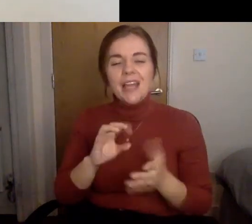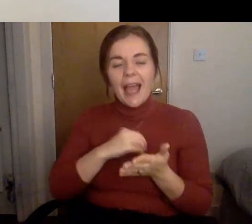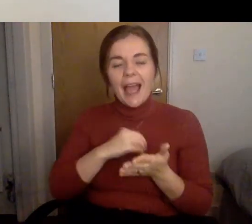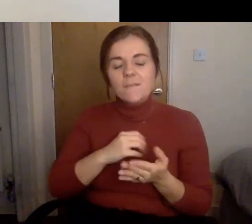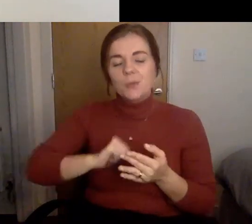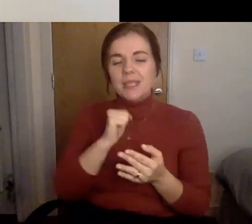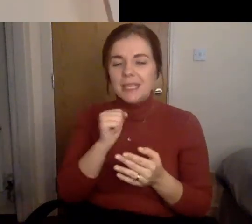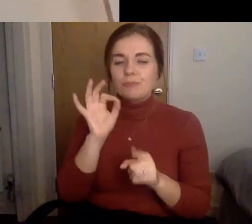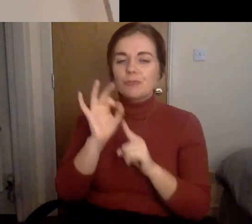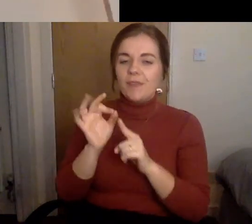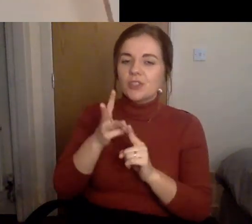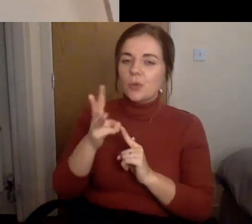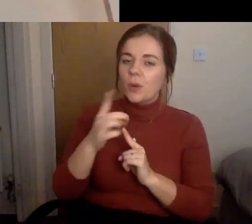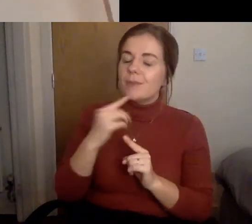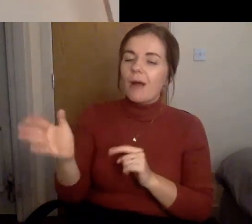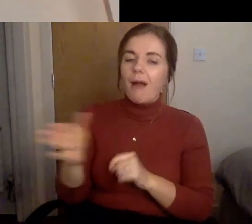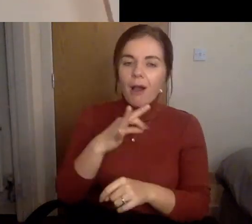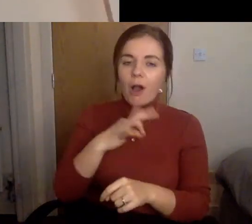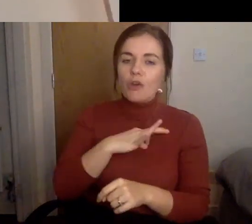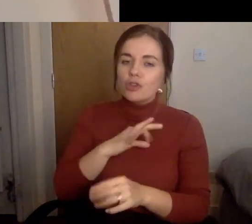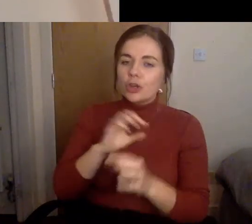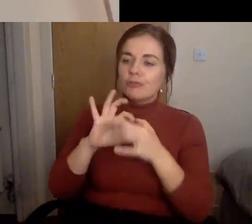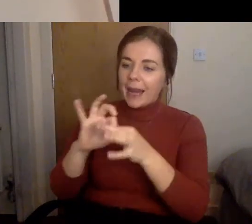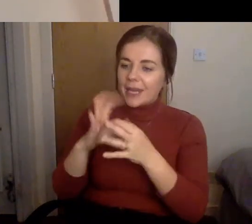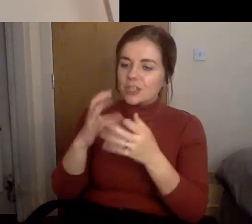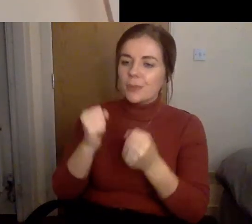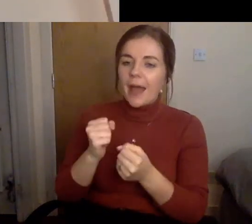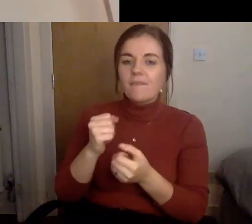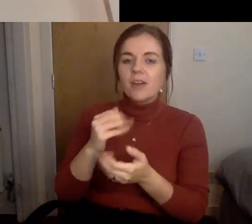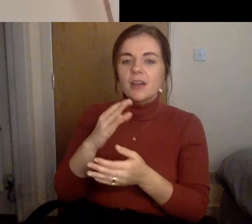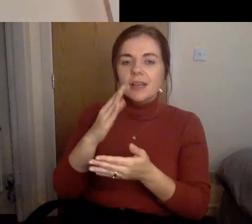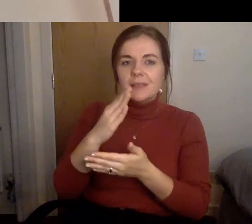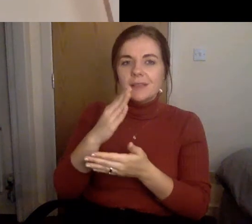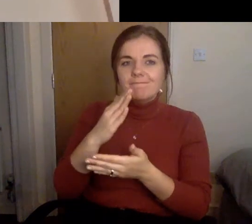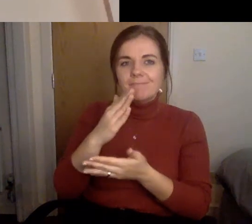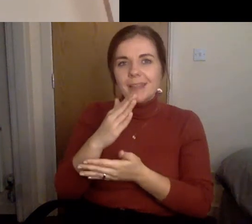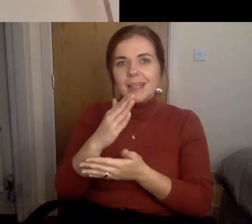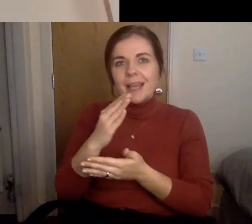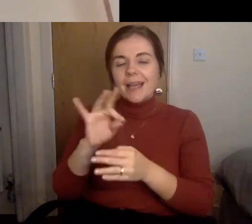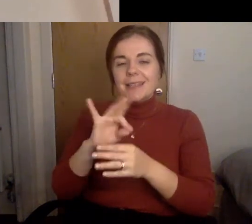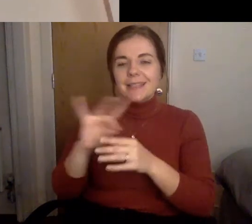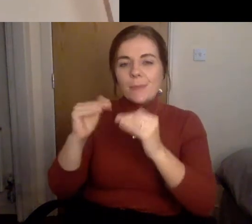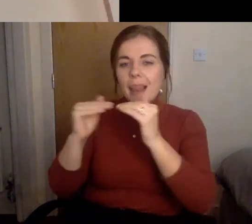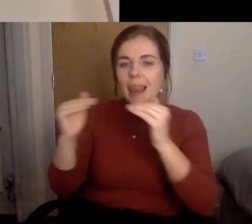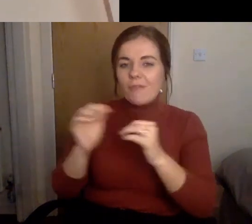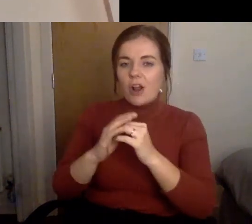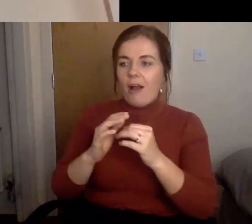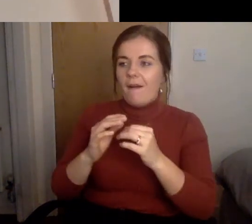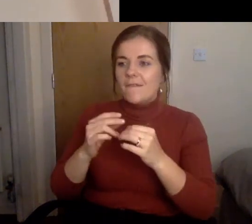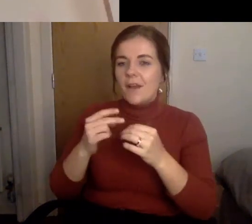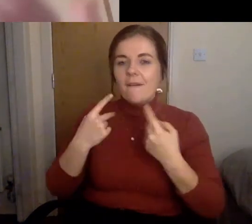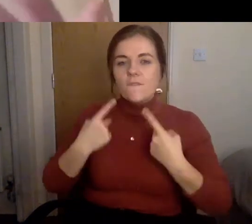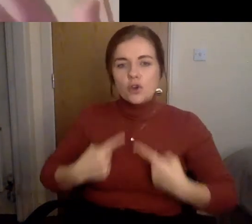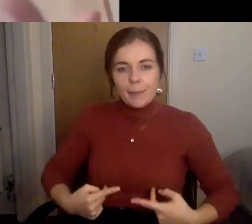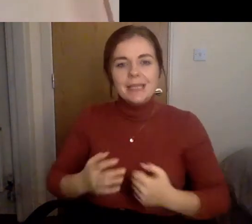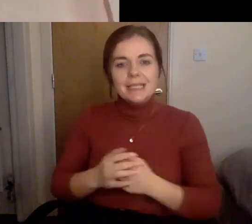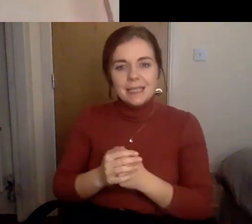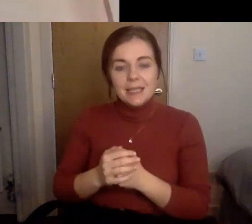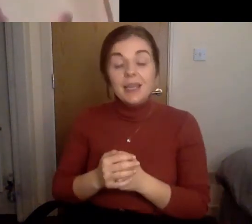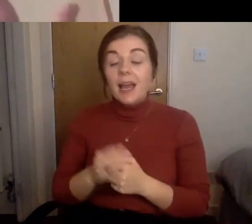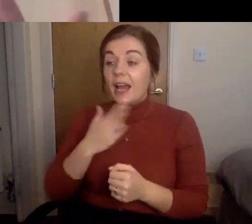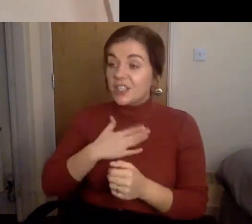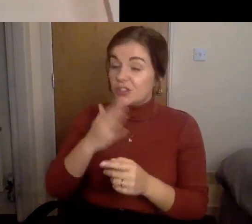all good relationship has a certain level of vulnerability in it as well. Yeah. So I think that's really, and just a flag, even like what you're saying there. It's not just